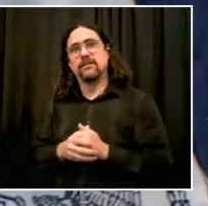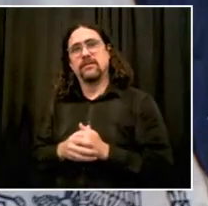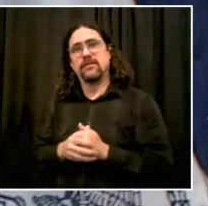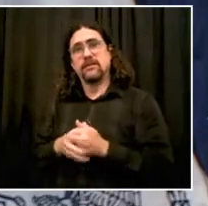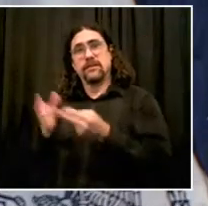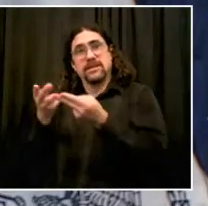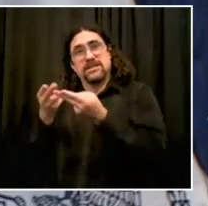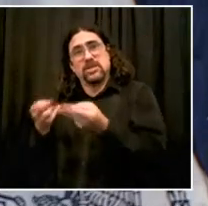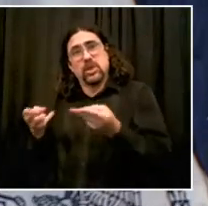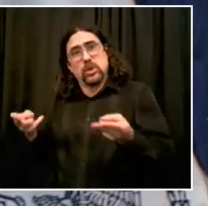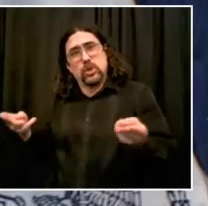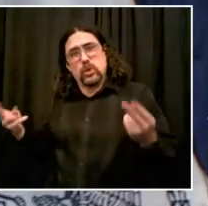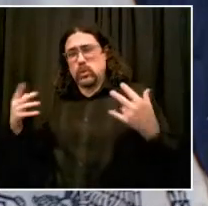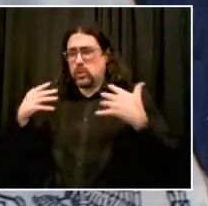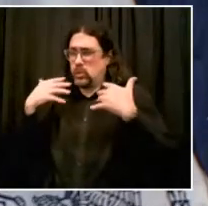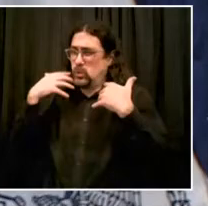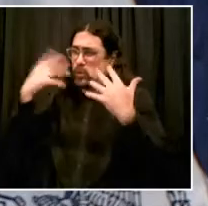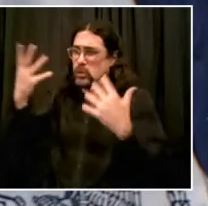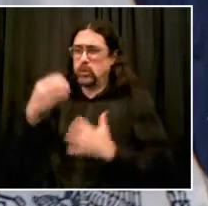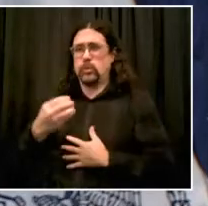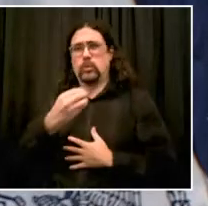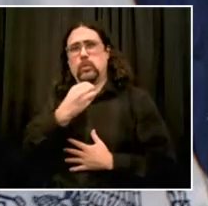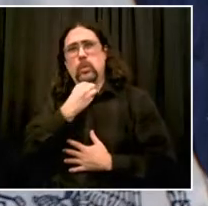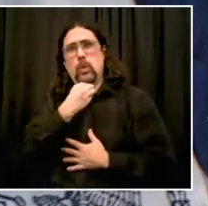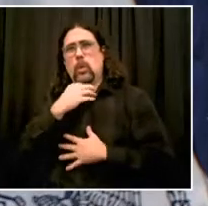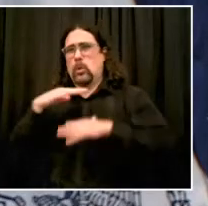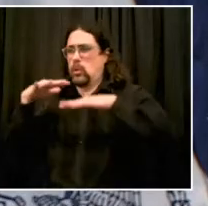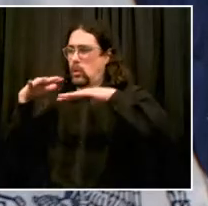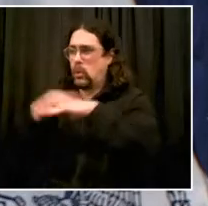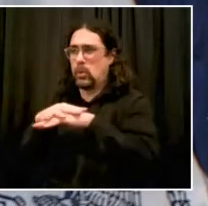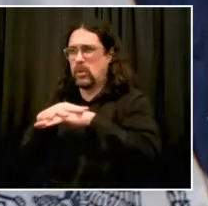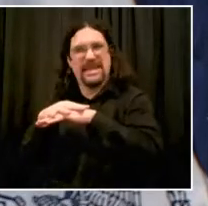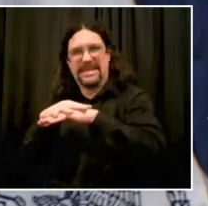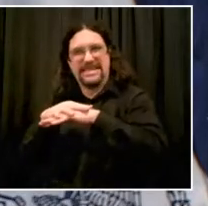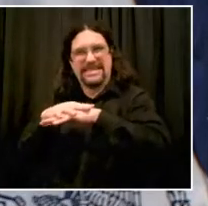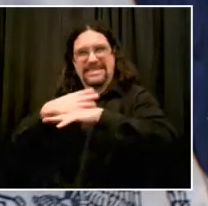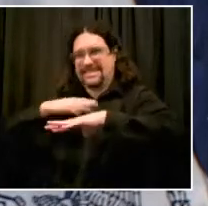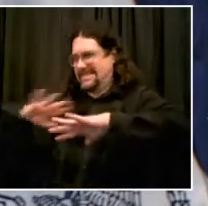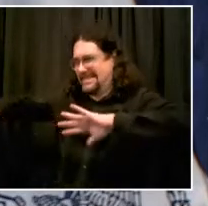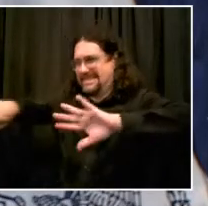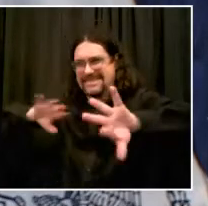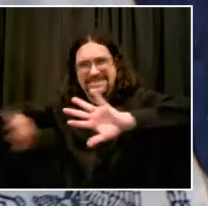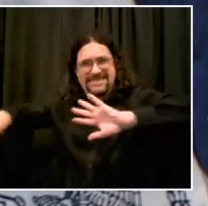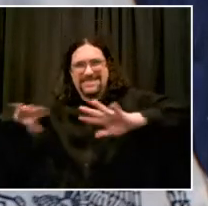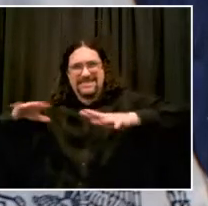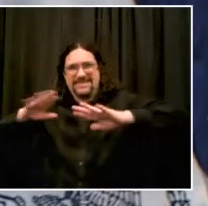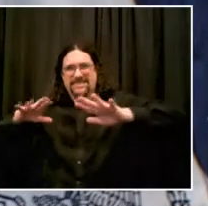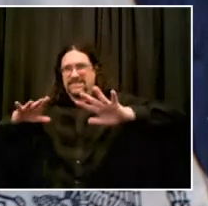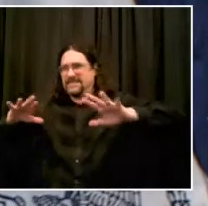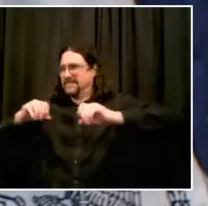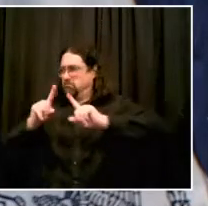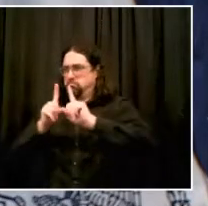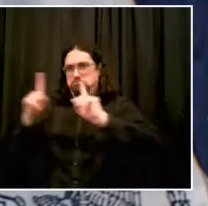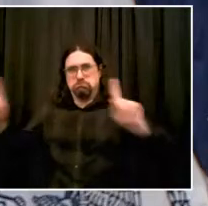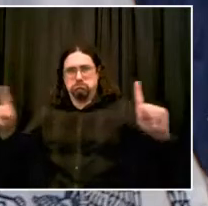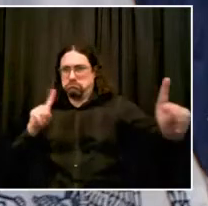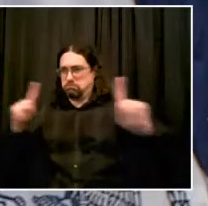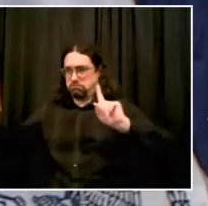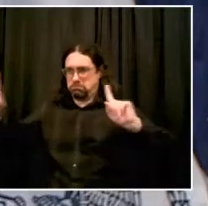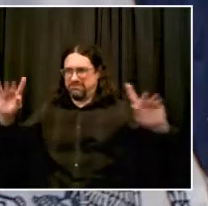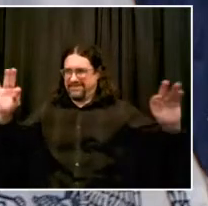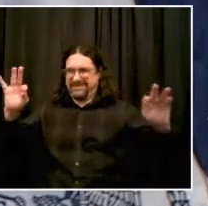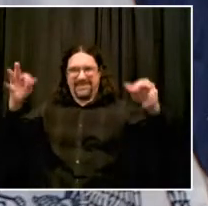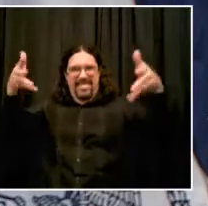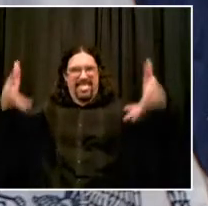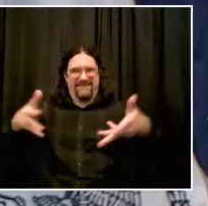is over, and it's a matter of months until there's a vaccine and the crisis is over, then we're going to bring people back into the